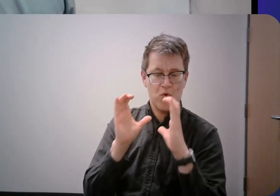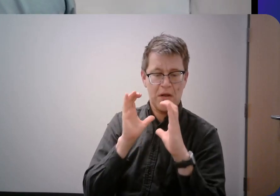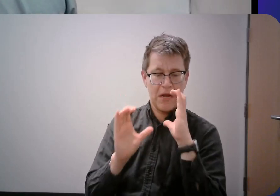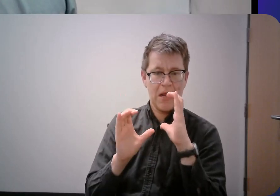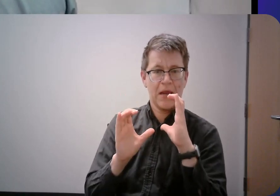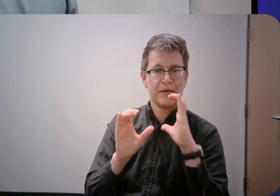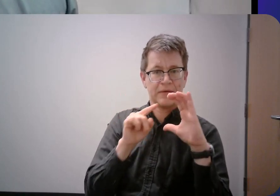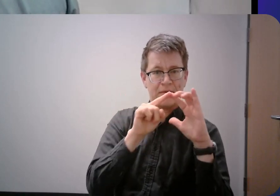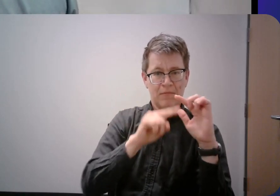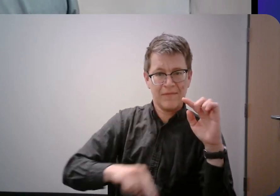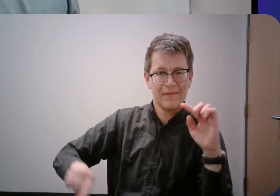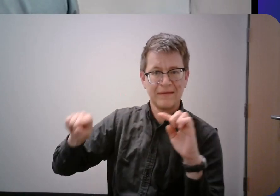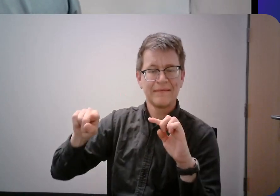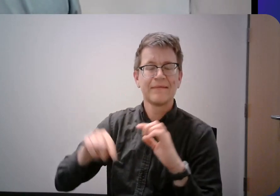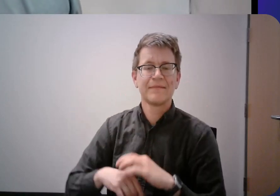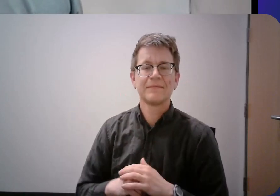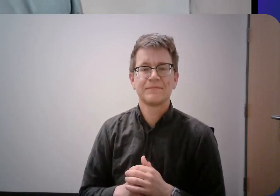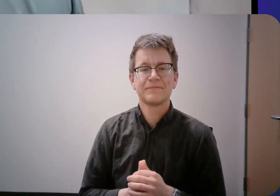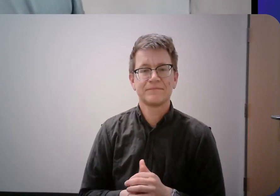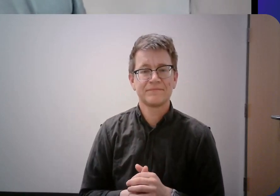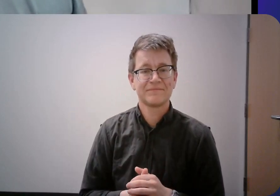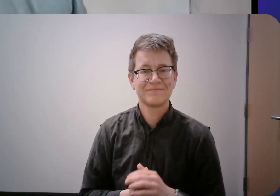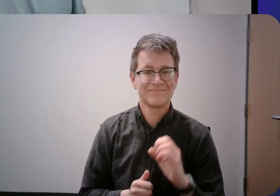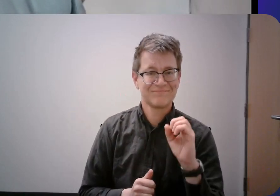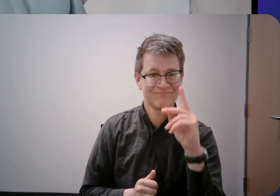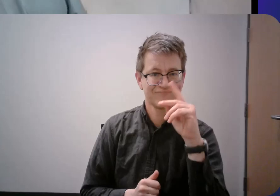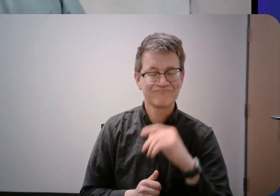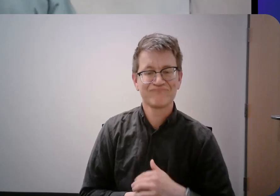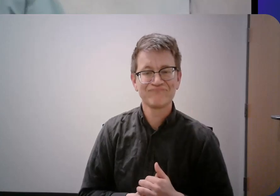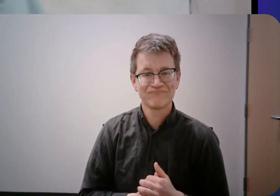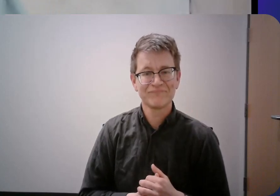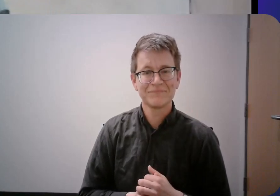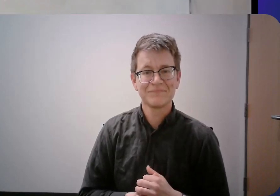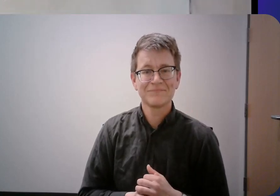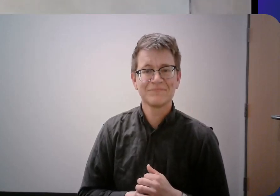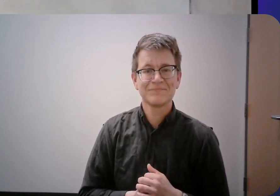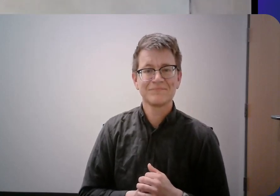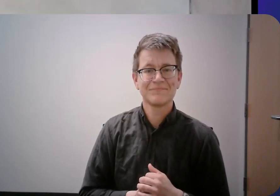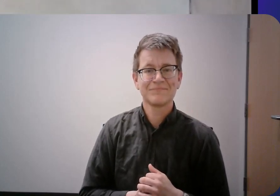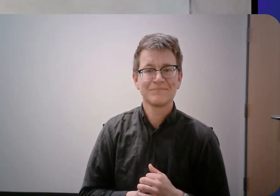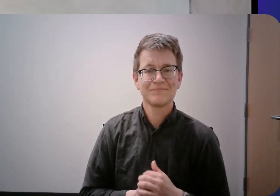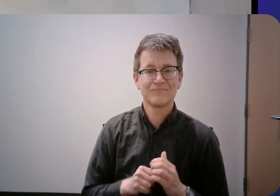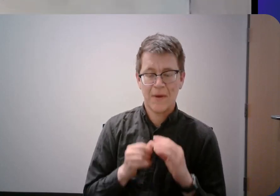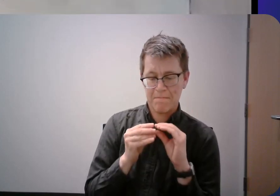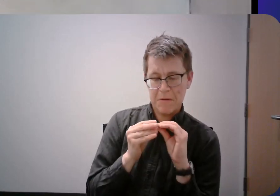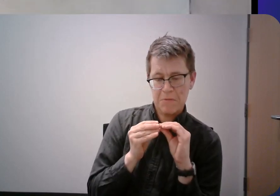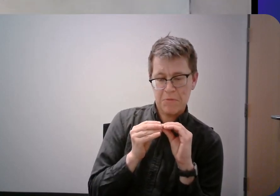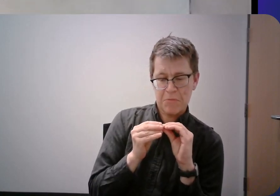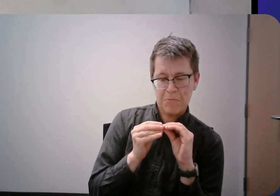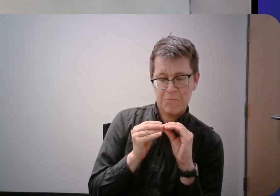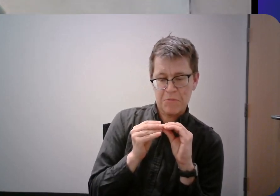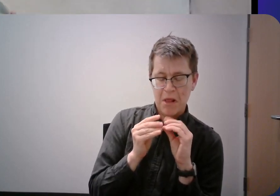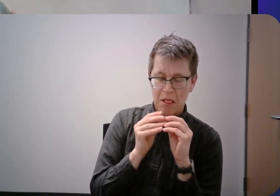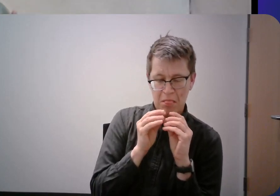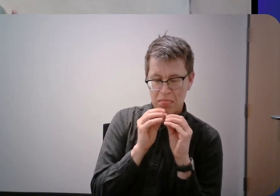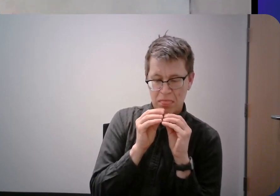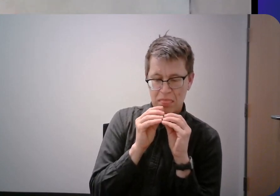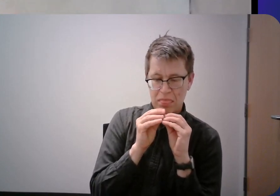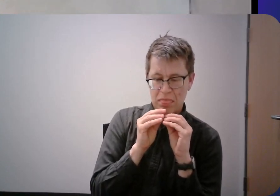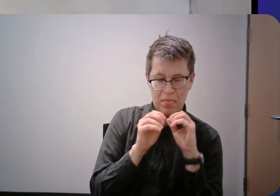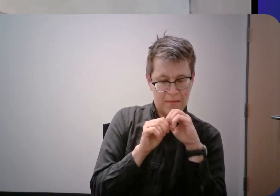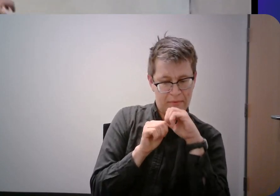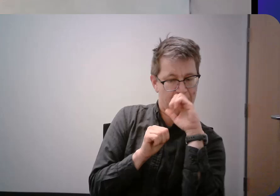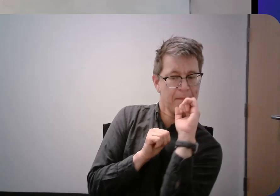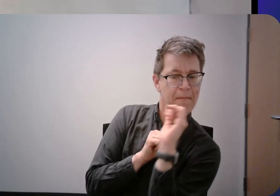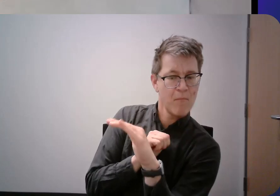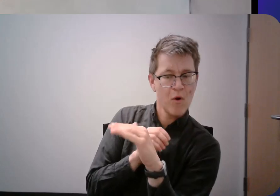Now, let me ask you a kind of a question